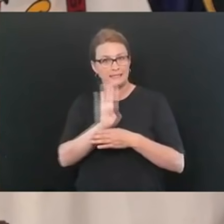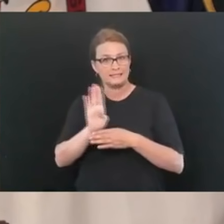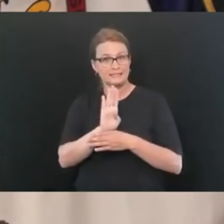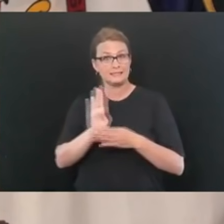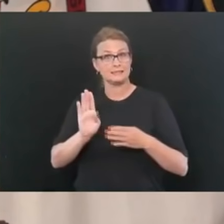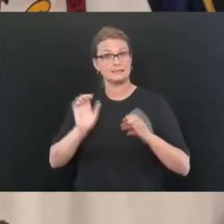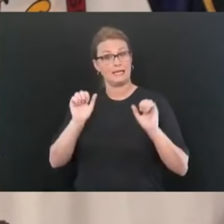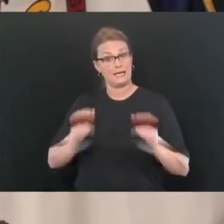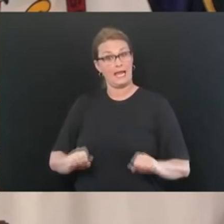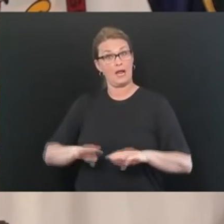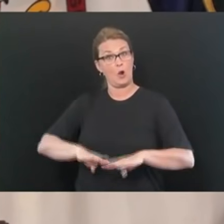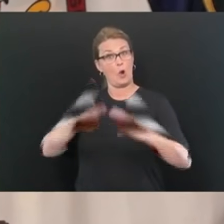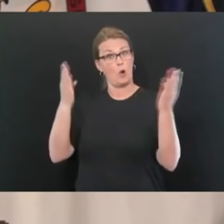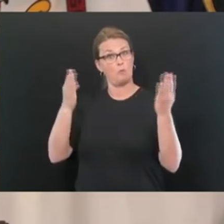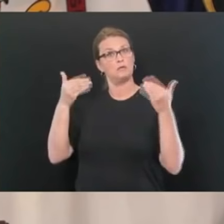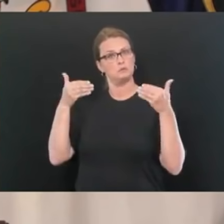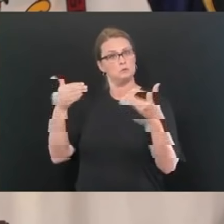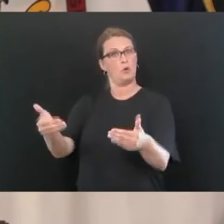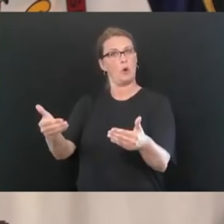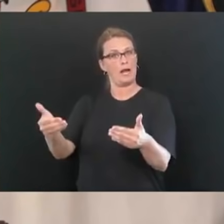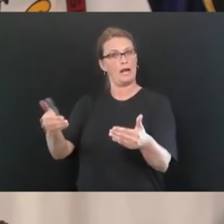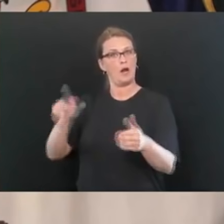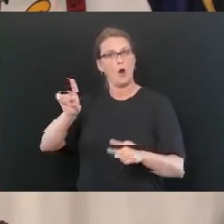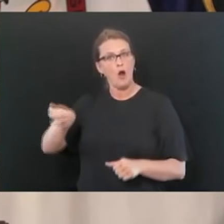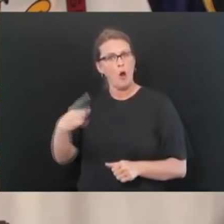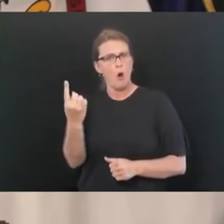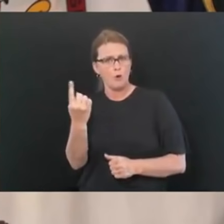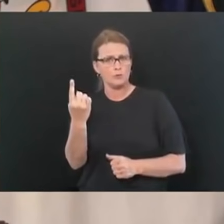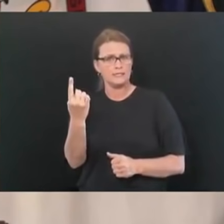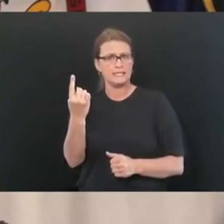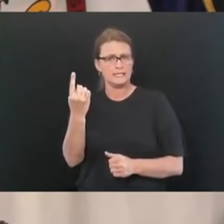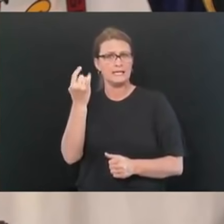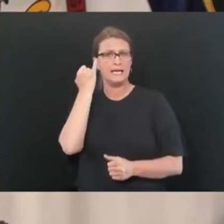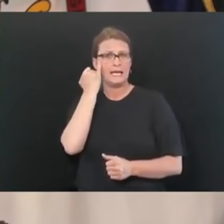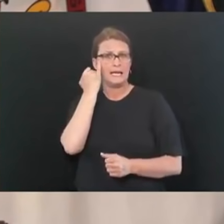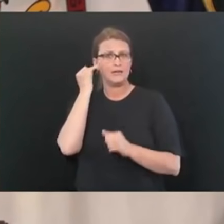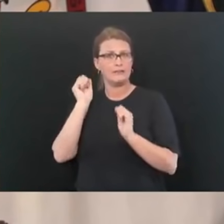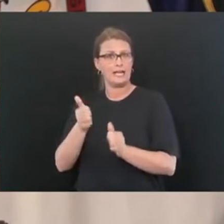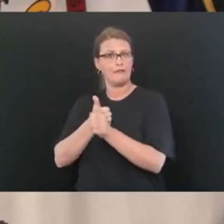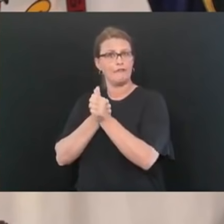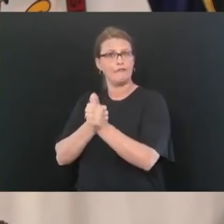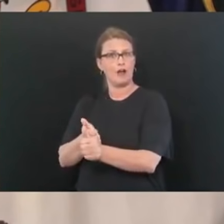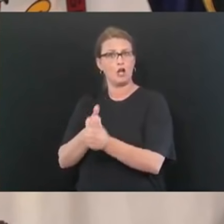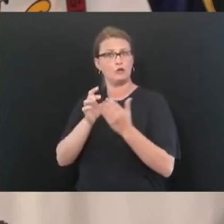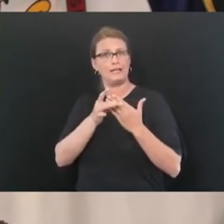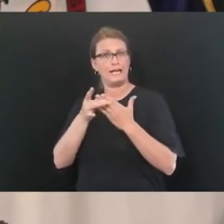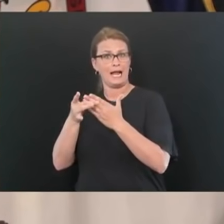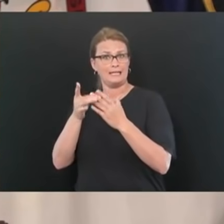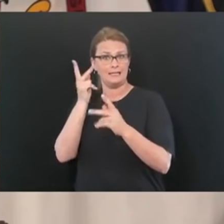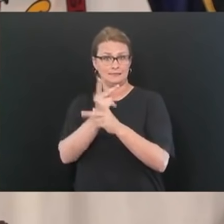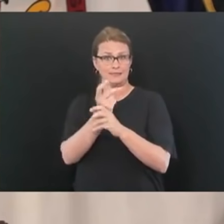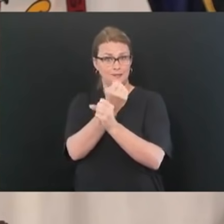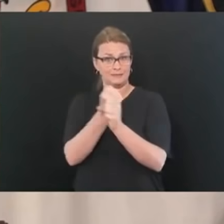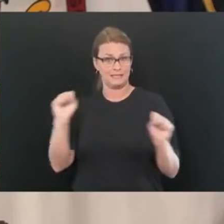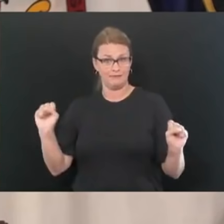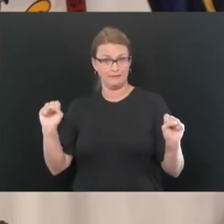allowed to open to do so only if they can follow the guidelines to keep West Virginians safe.